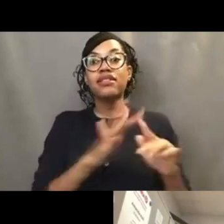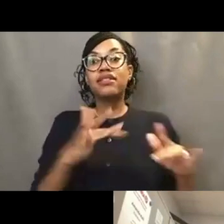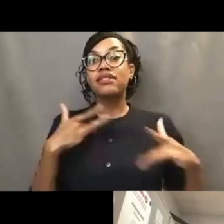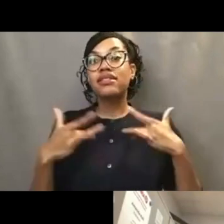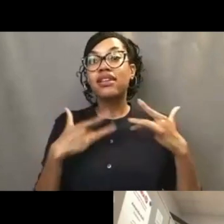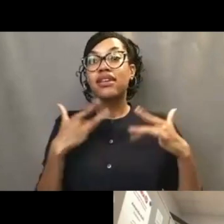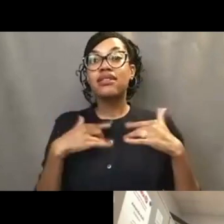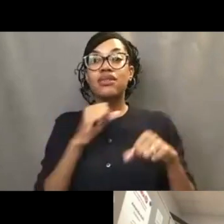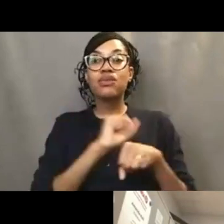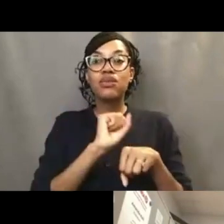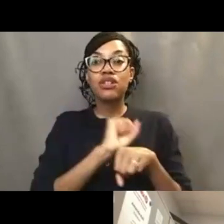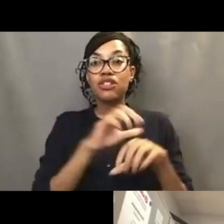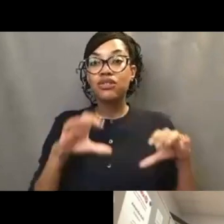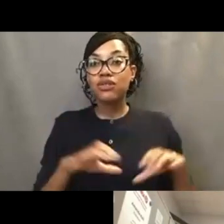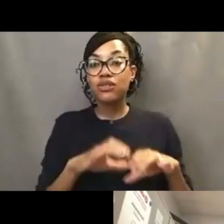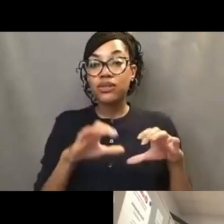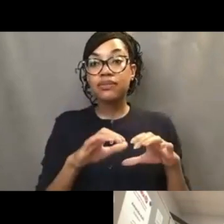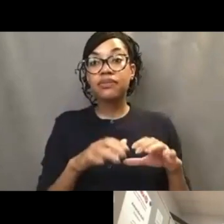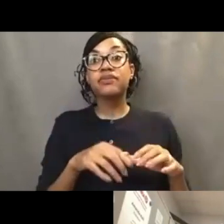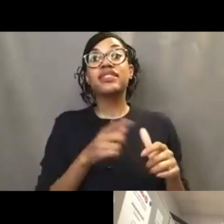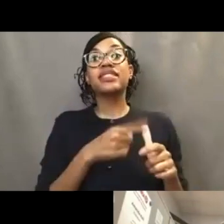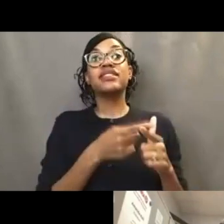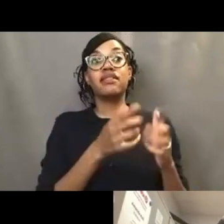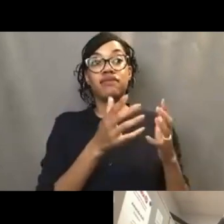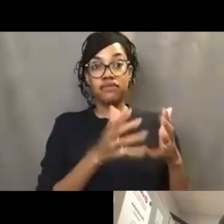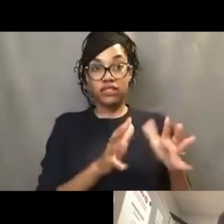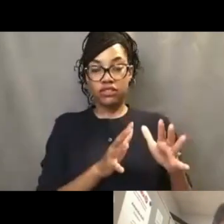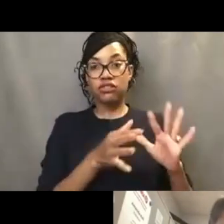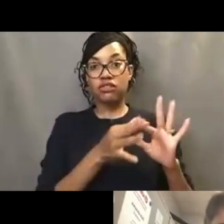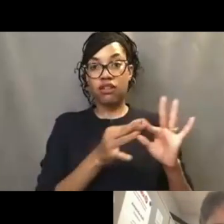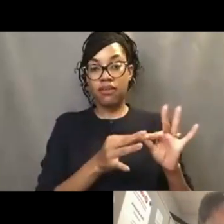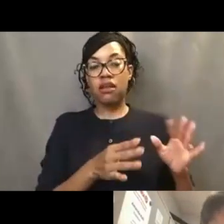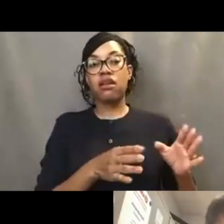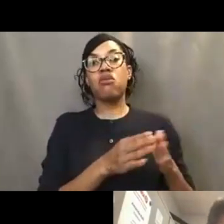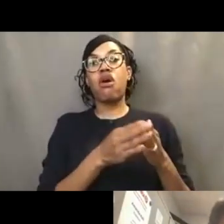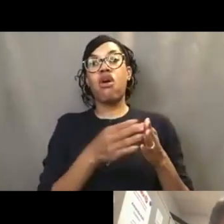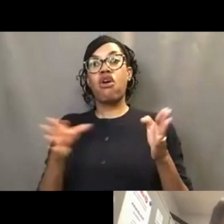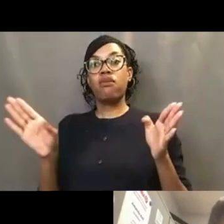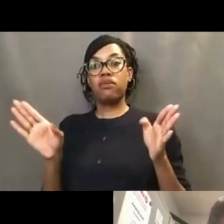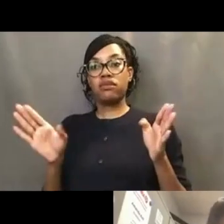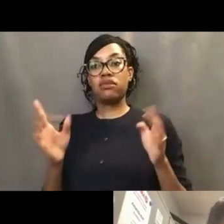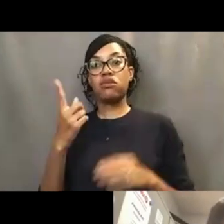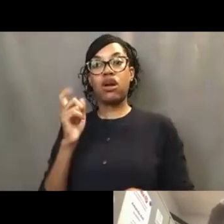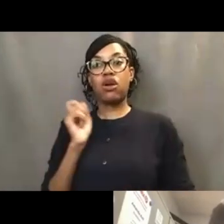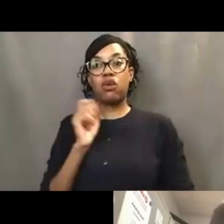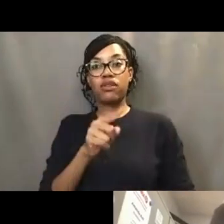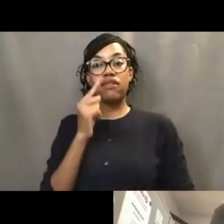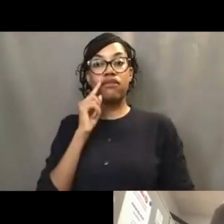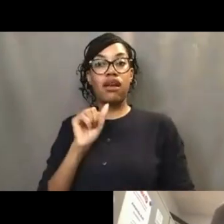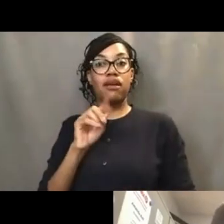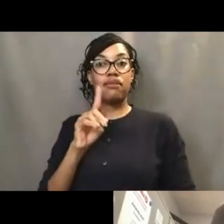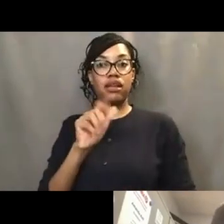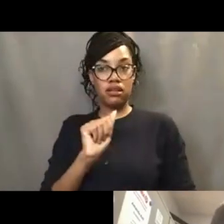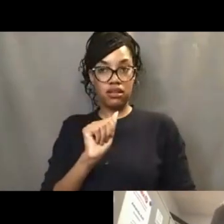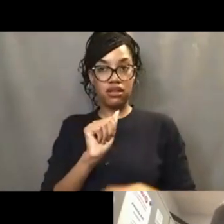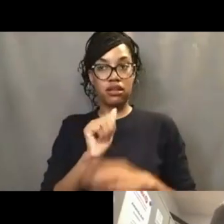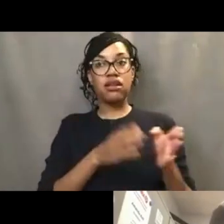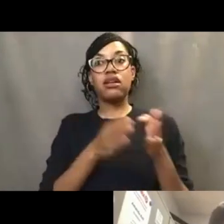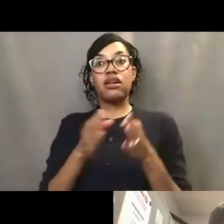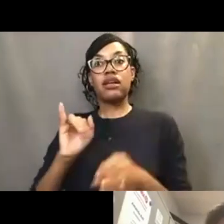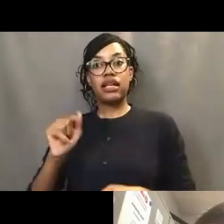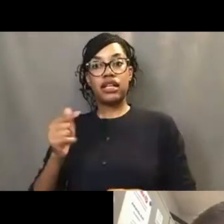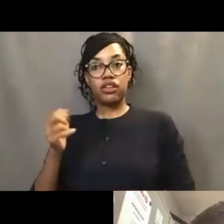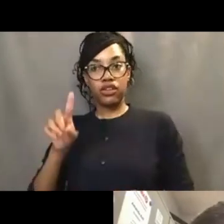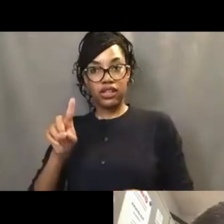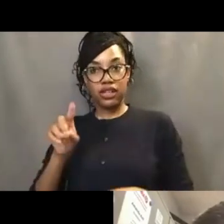they're doing, and then we'll open up the floor and allow one question that's going to be directly for Amanda. Same thing for Ingrid, and then again